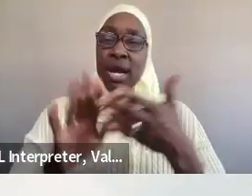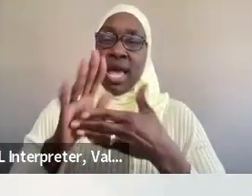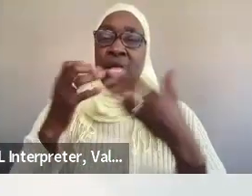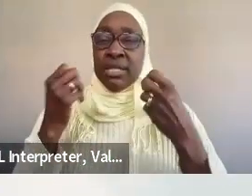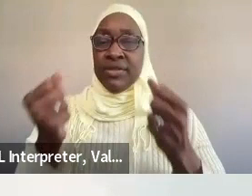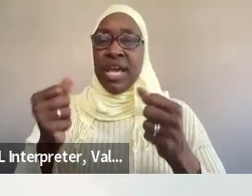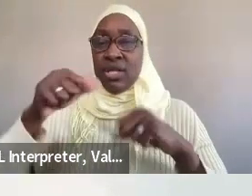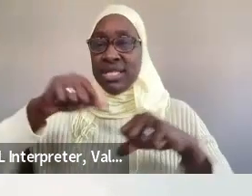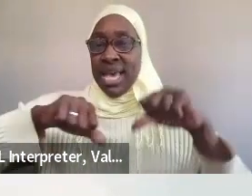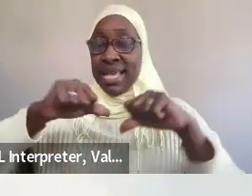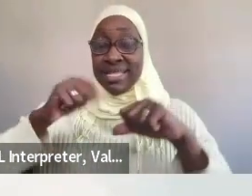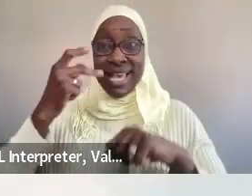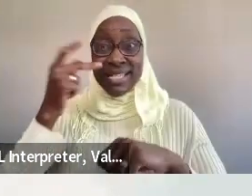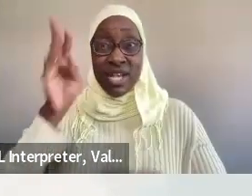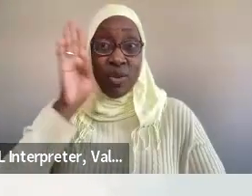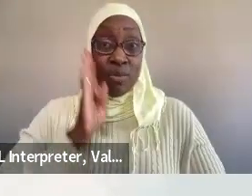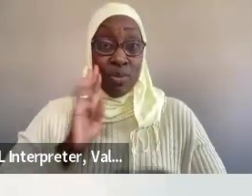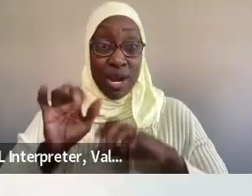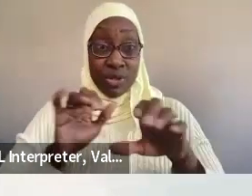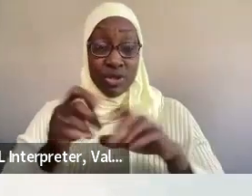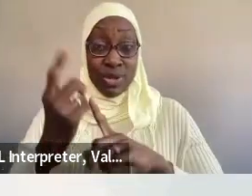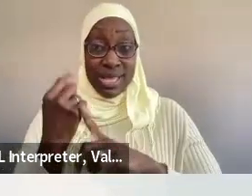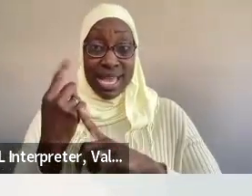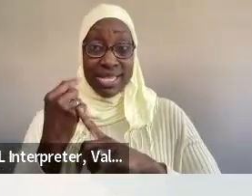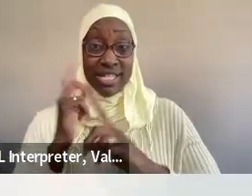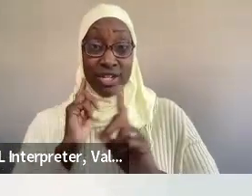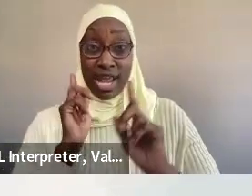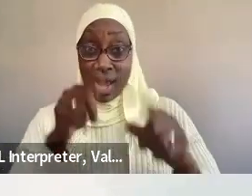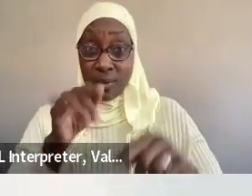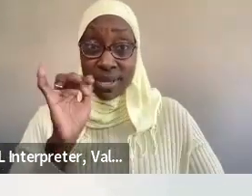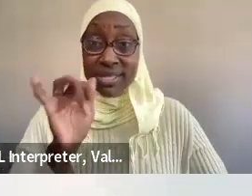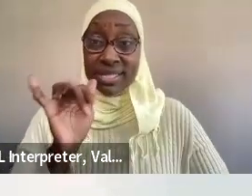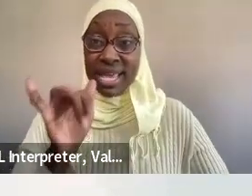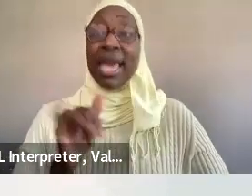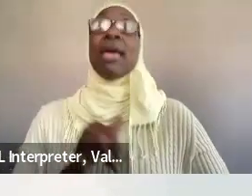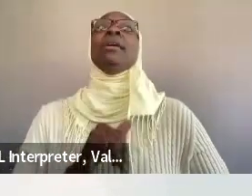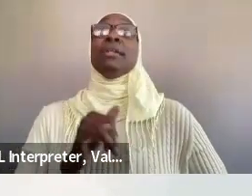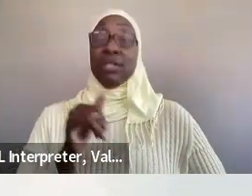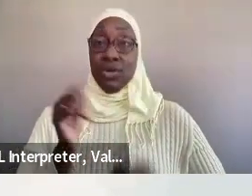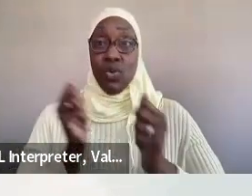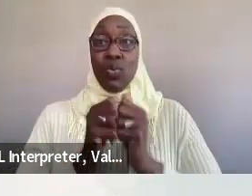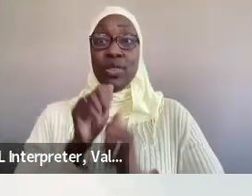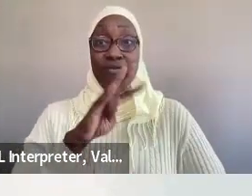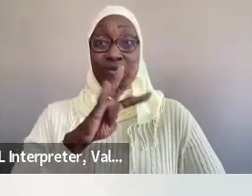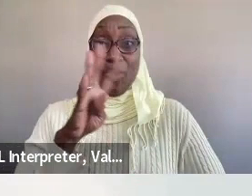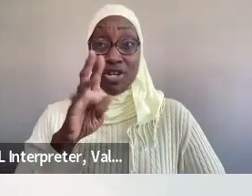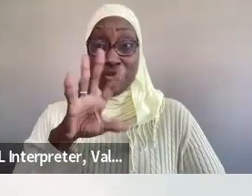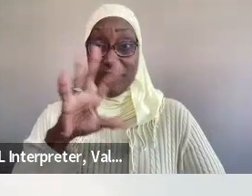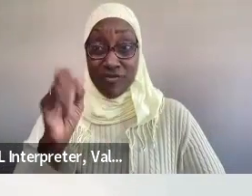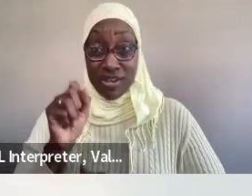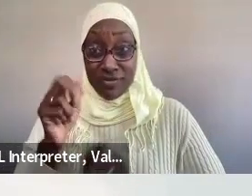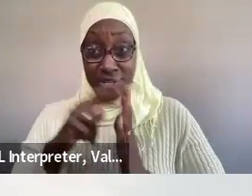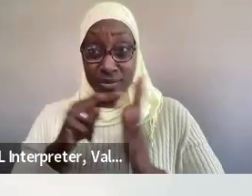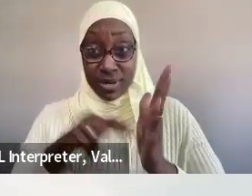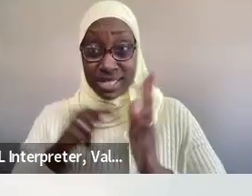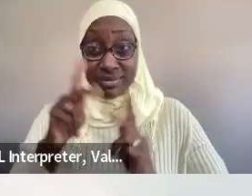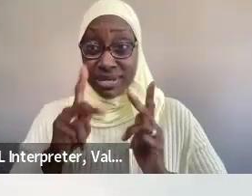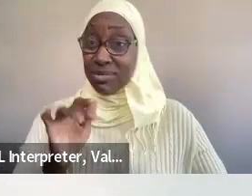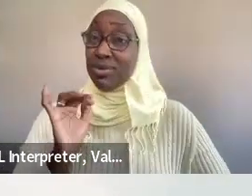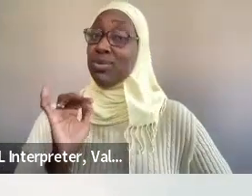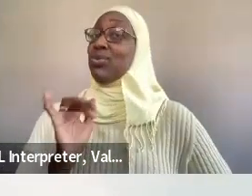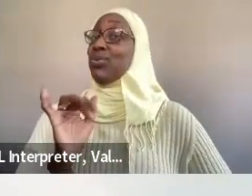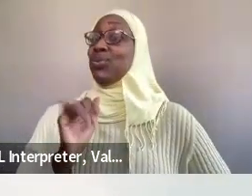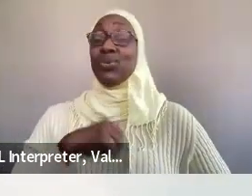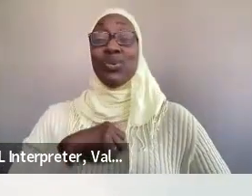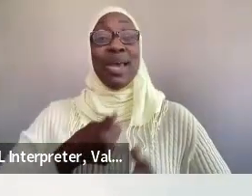Brown was doing last year, and I attended that one event that you said had like 450 registered people. So that kind of inspired me to